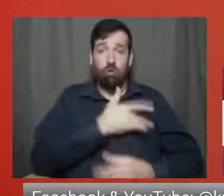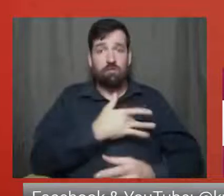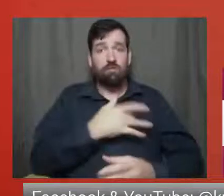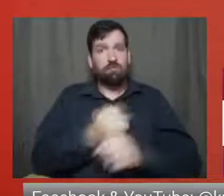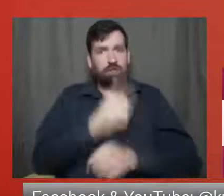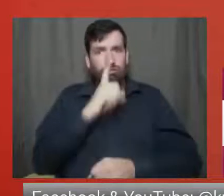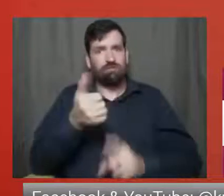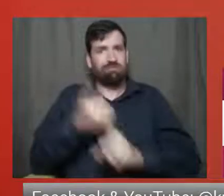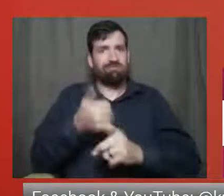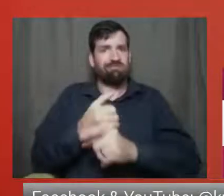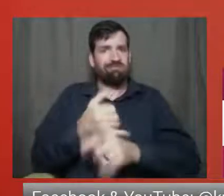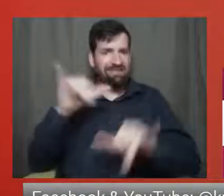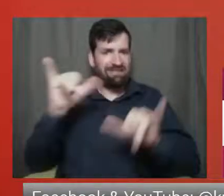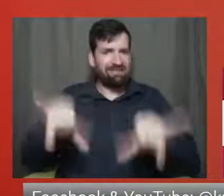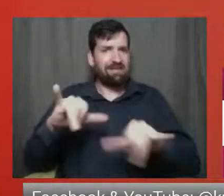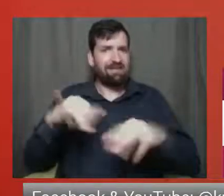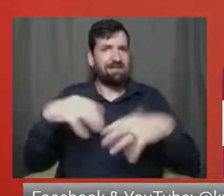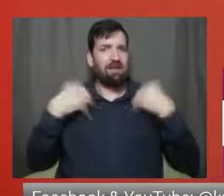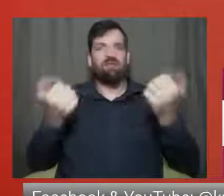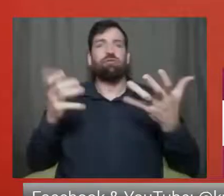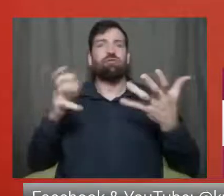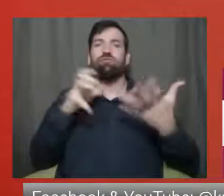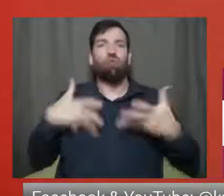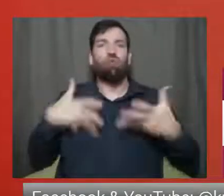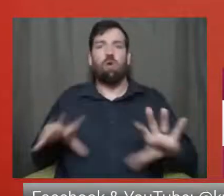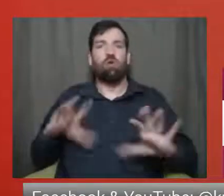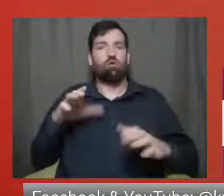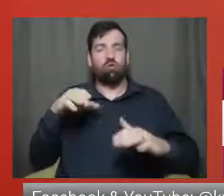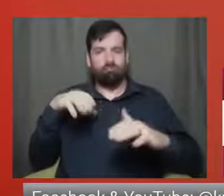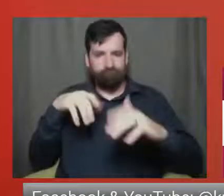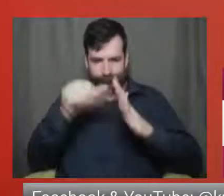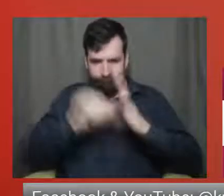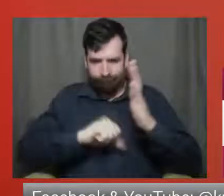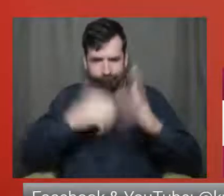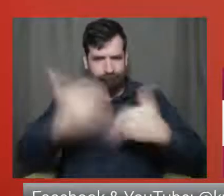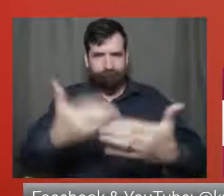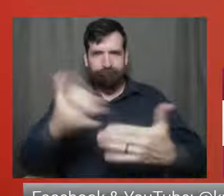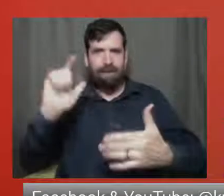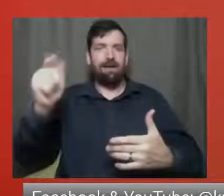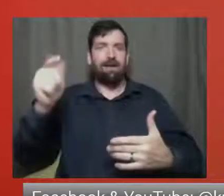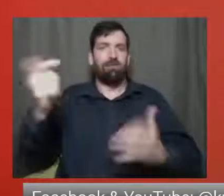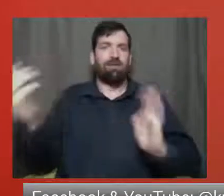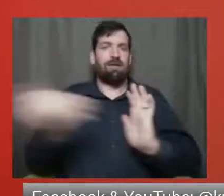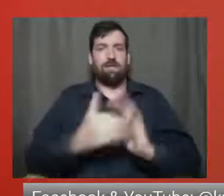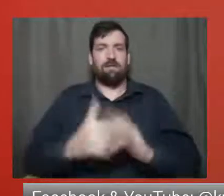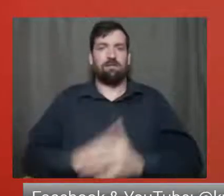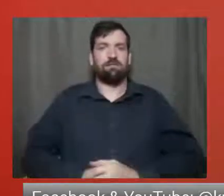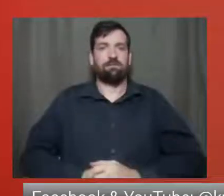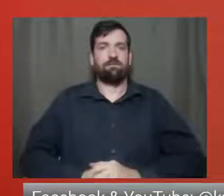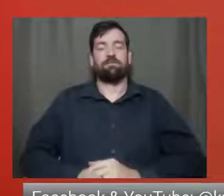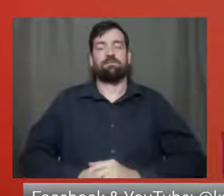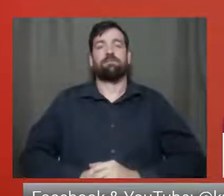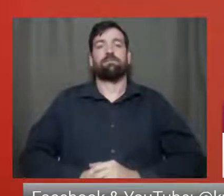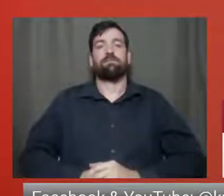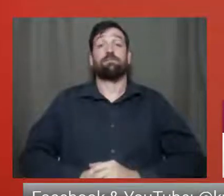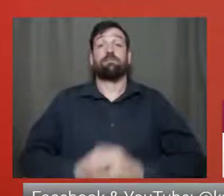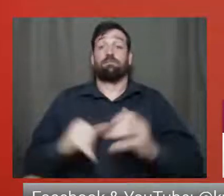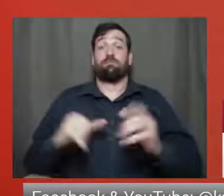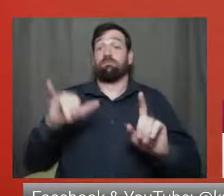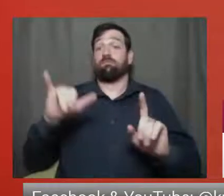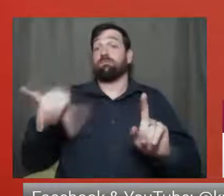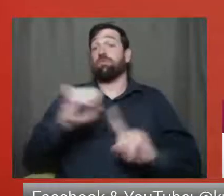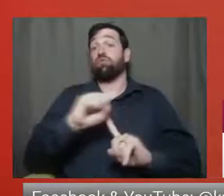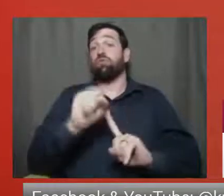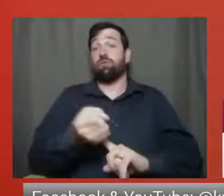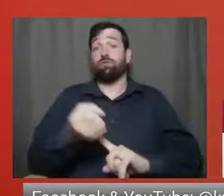and we don't have to go back in there and try to do any further procedures to address that in the future. And in this situation, if somebody